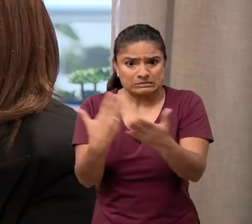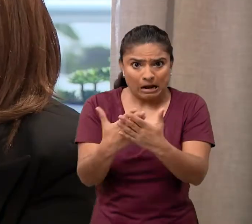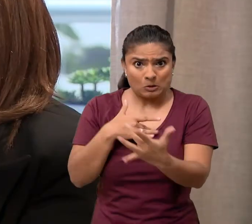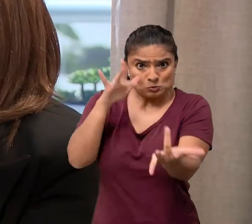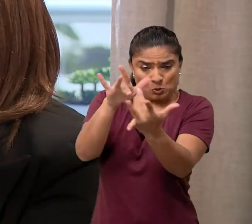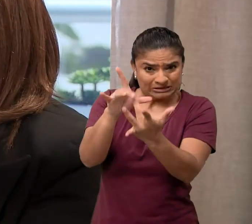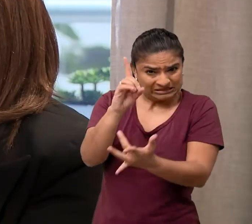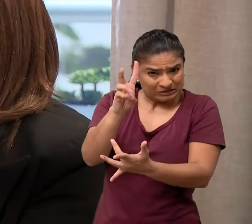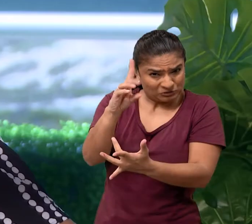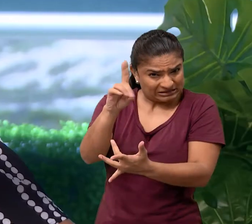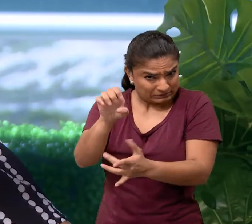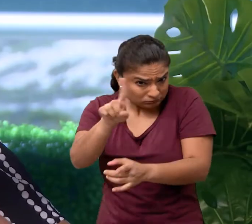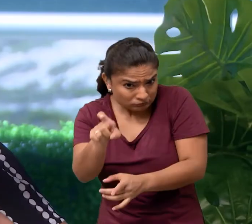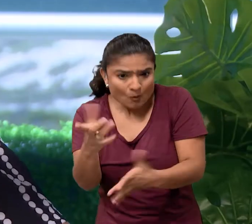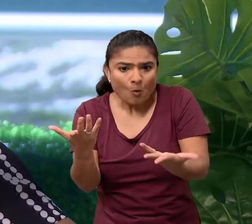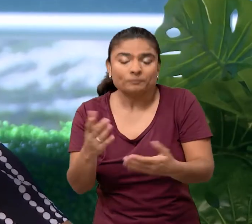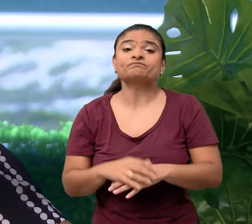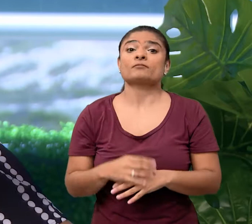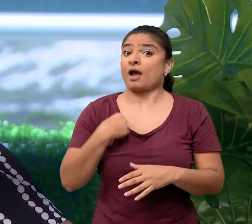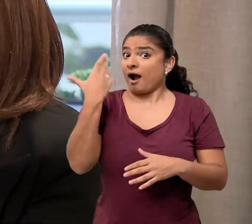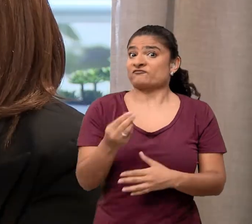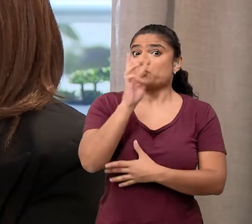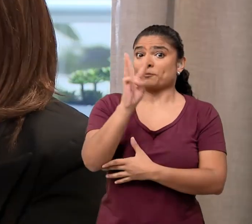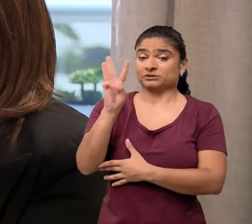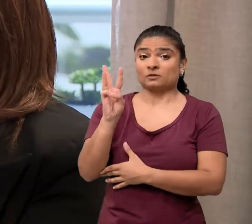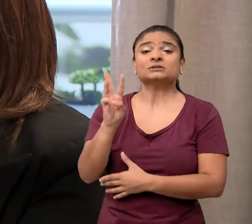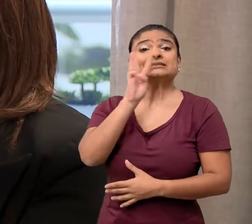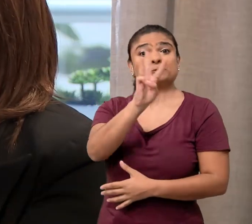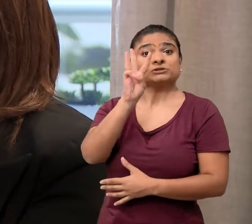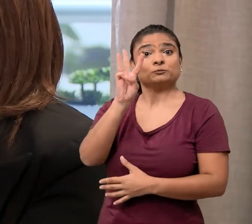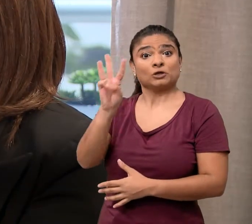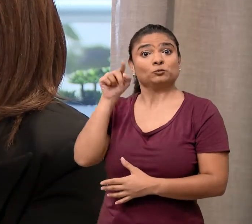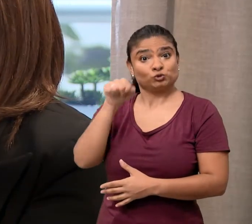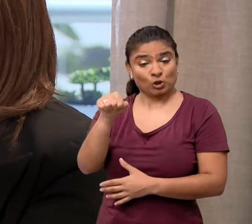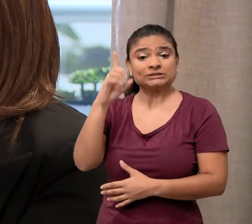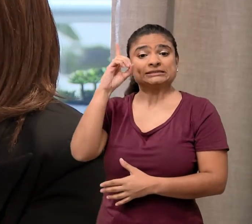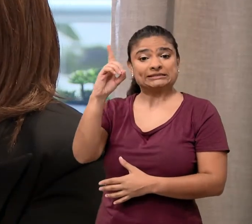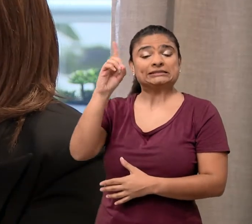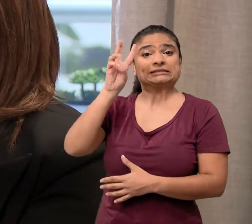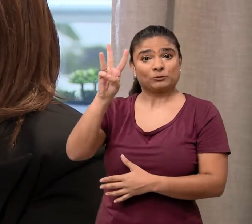employable, where can they contact you with the DWDE? We have a website,